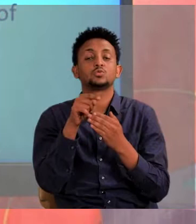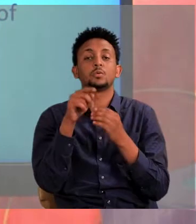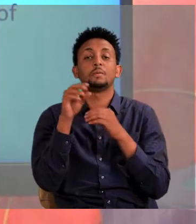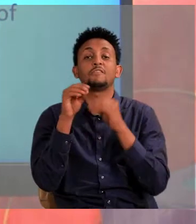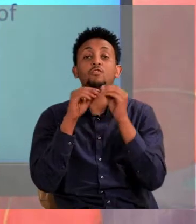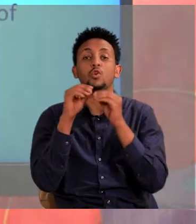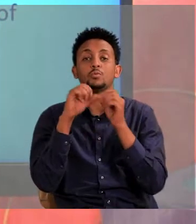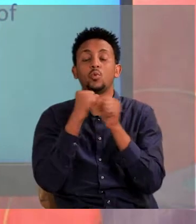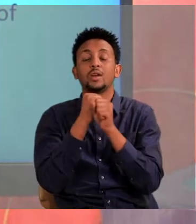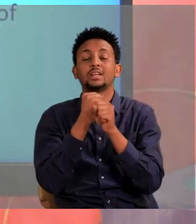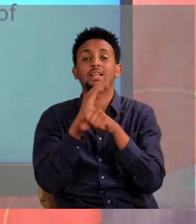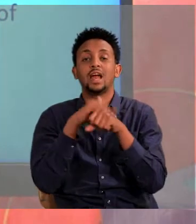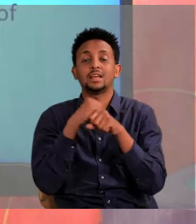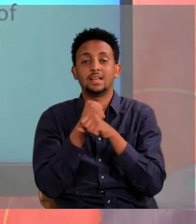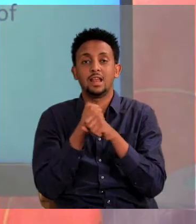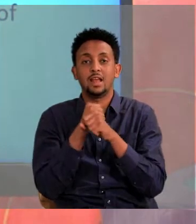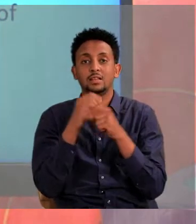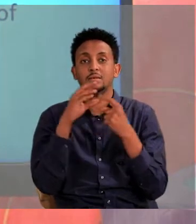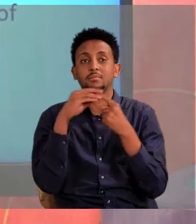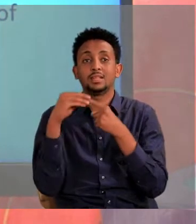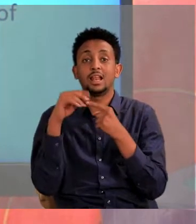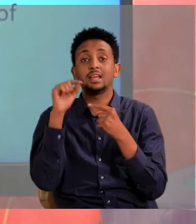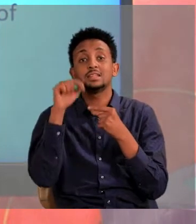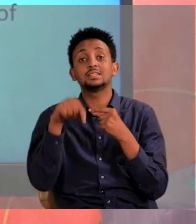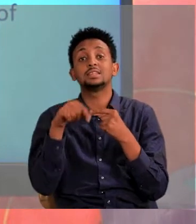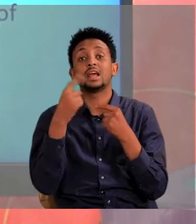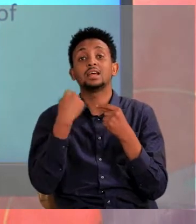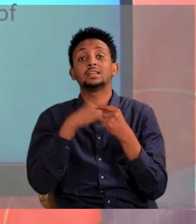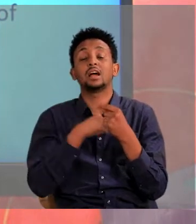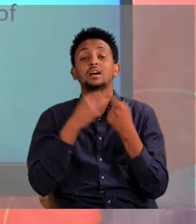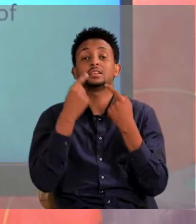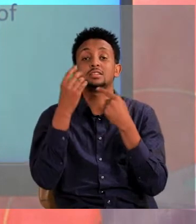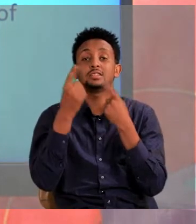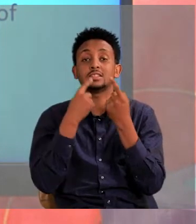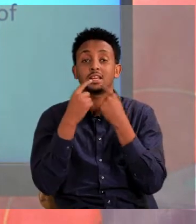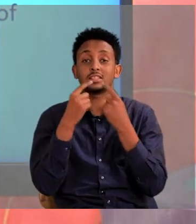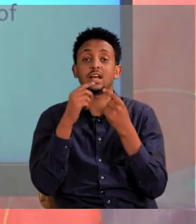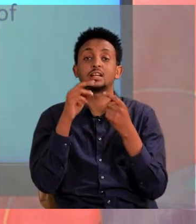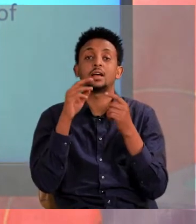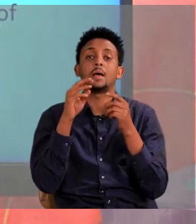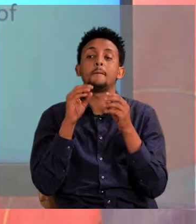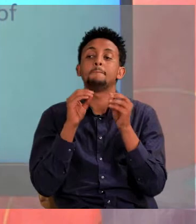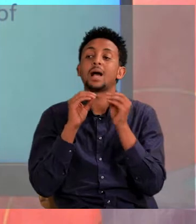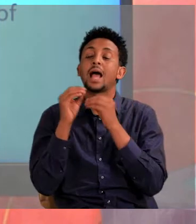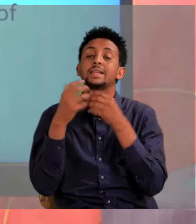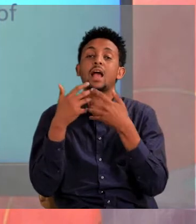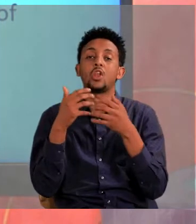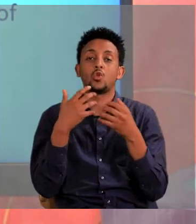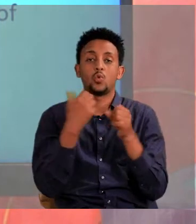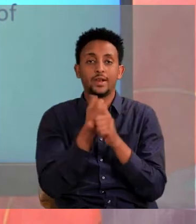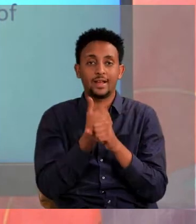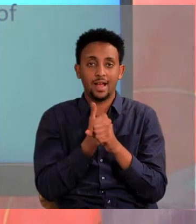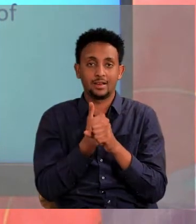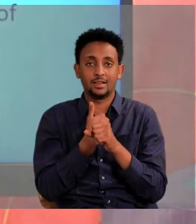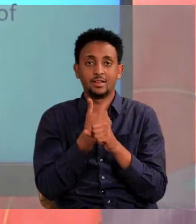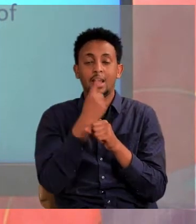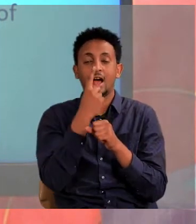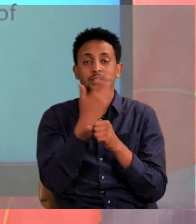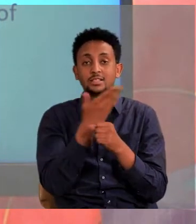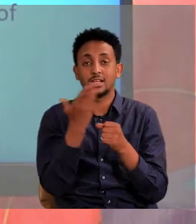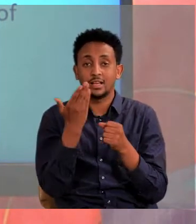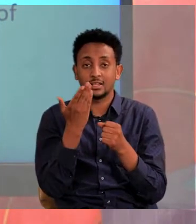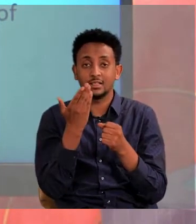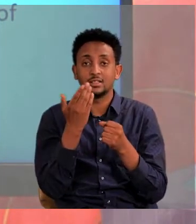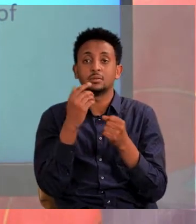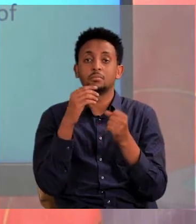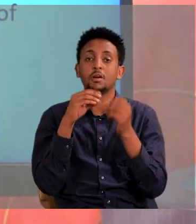perform work. Especially here, we are trying to discuss about mechanical work. So, something which enables